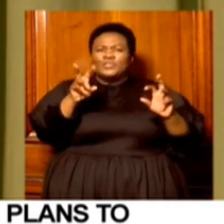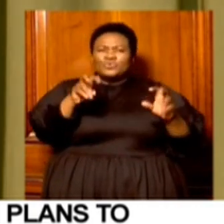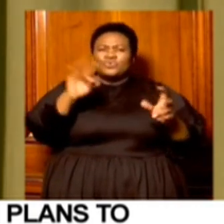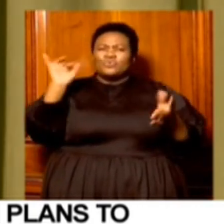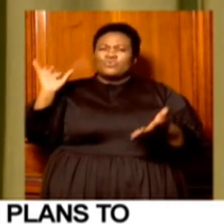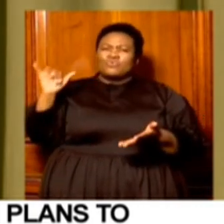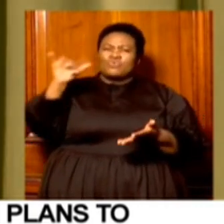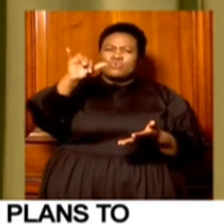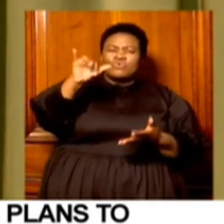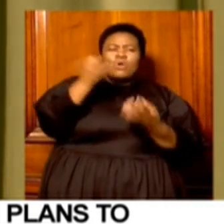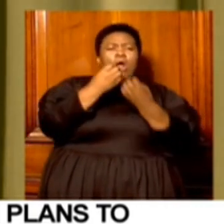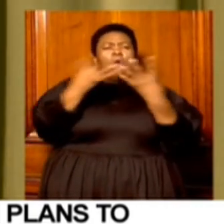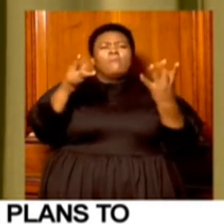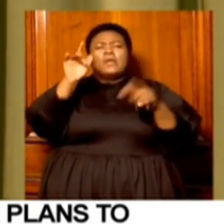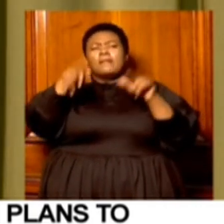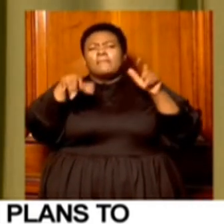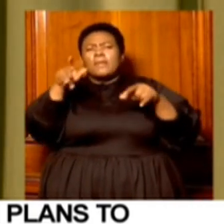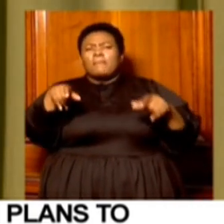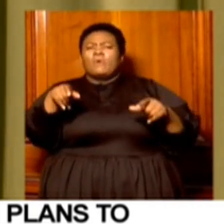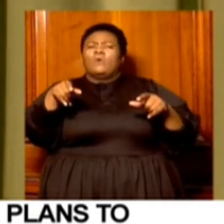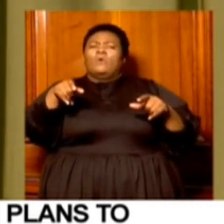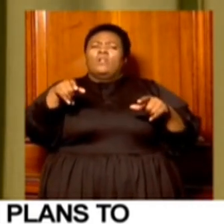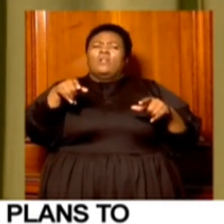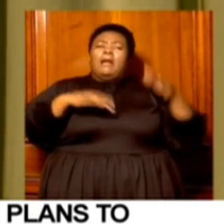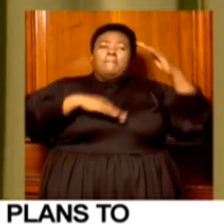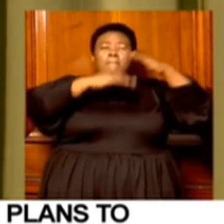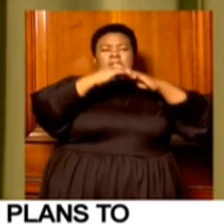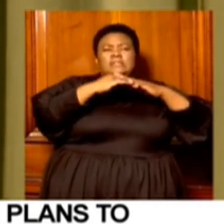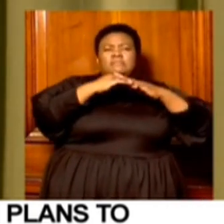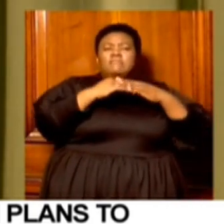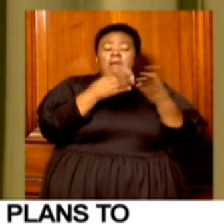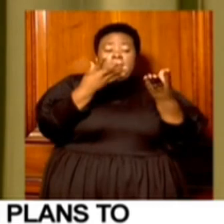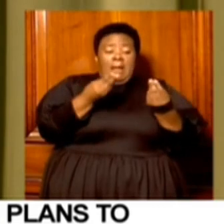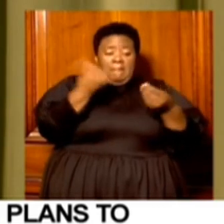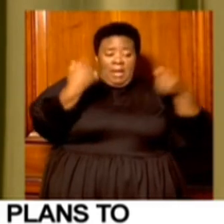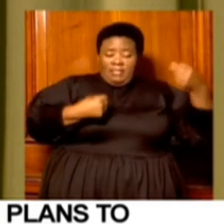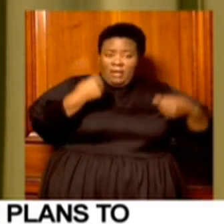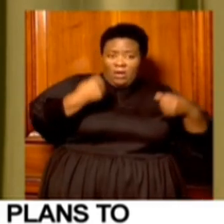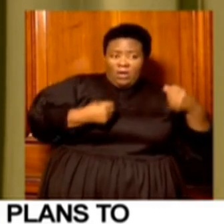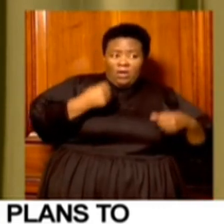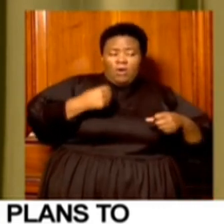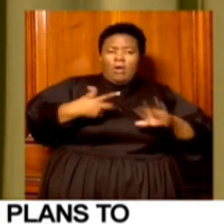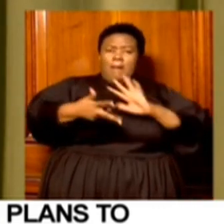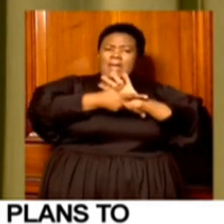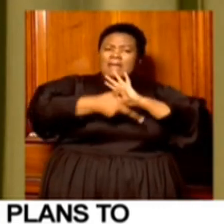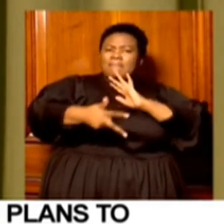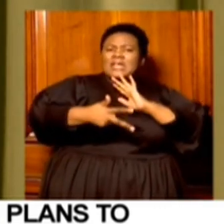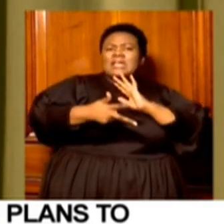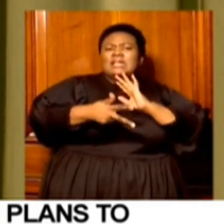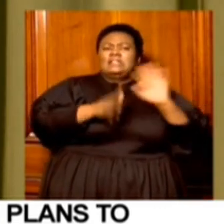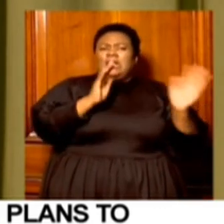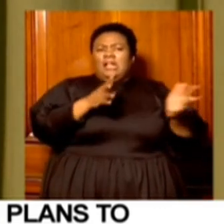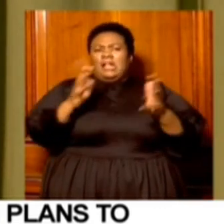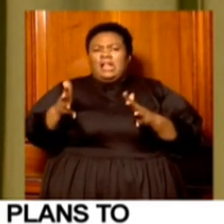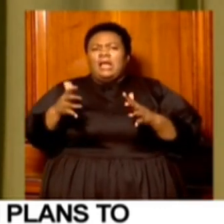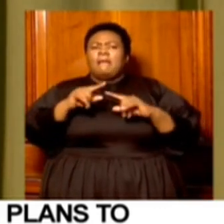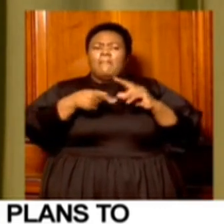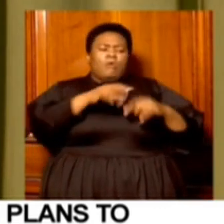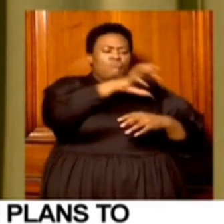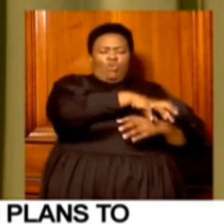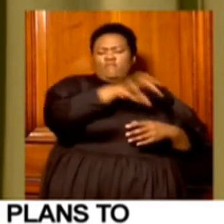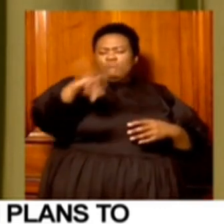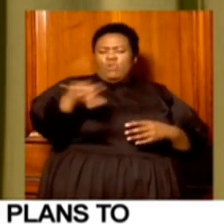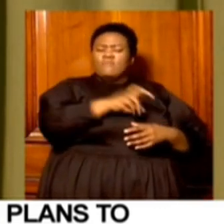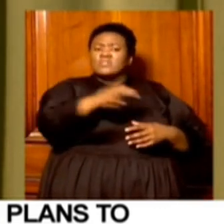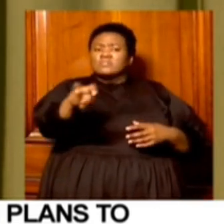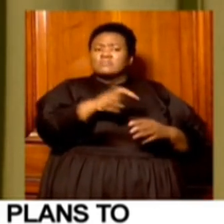restricted capacity, maximum number in the car, and permit in terms of the borders.